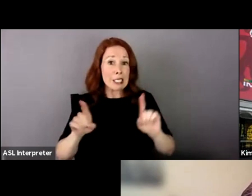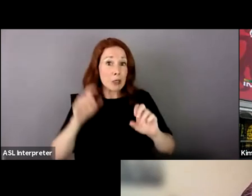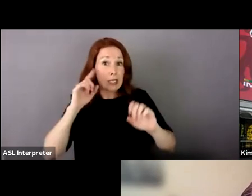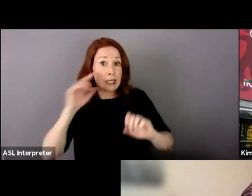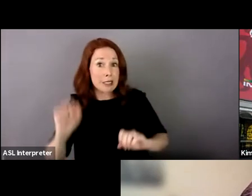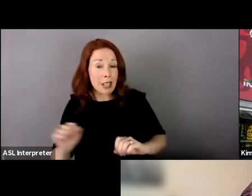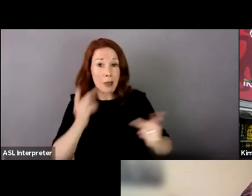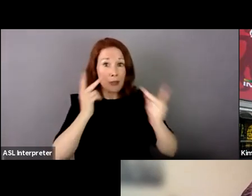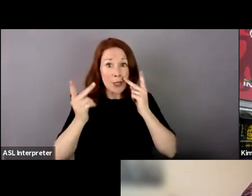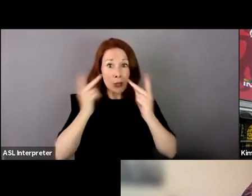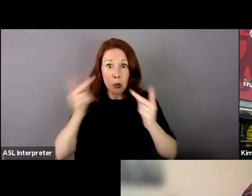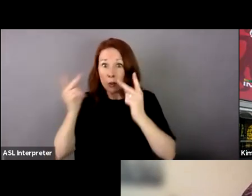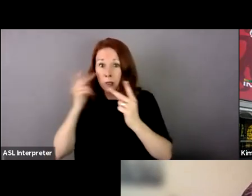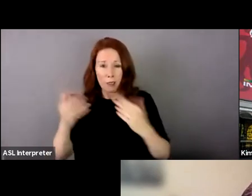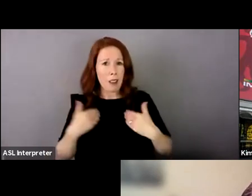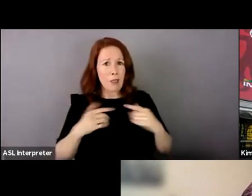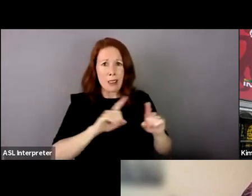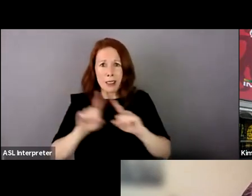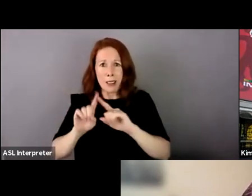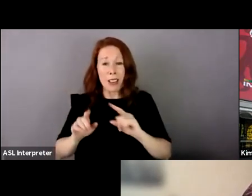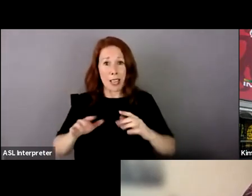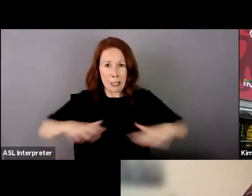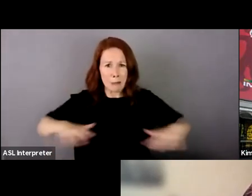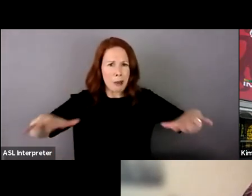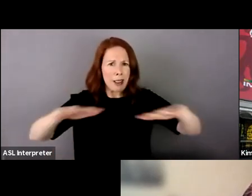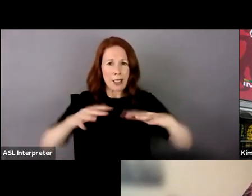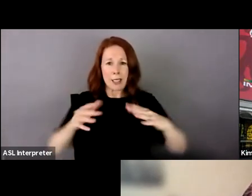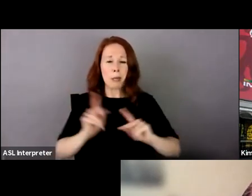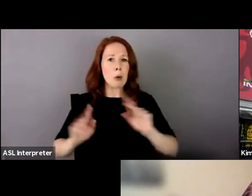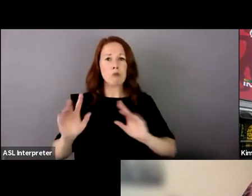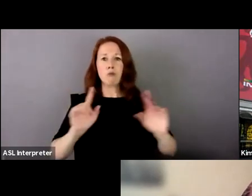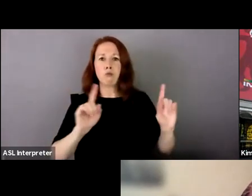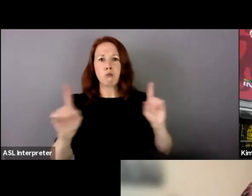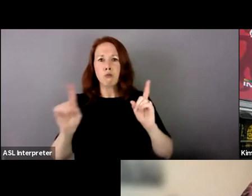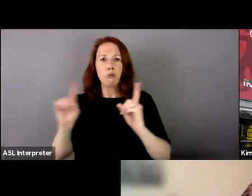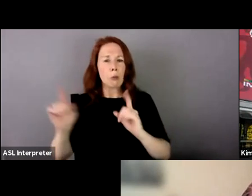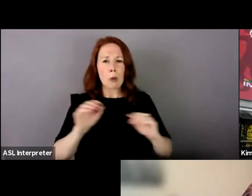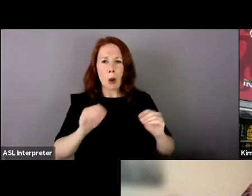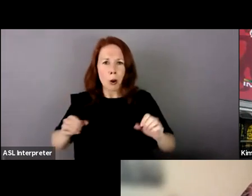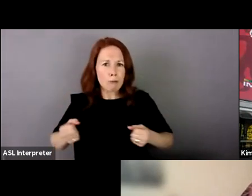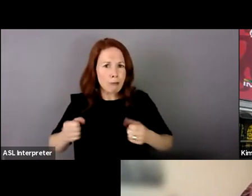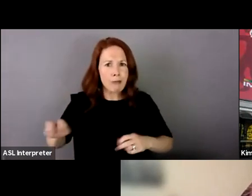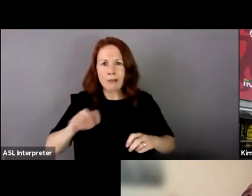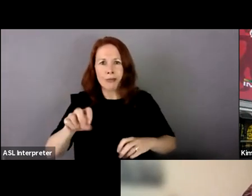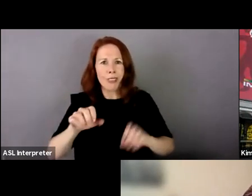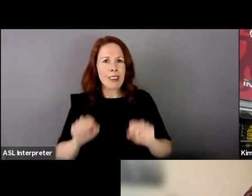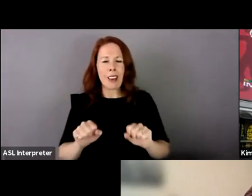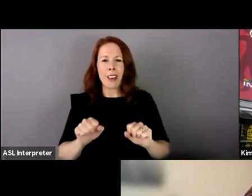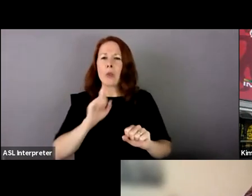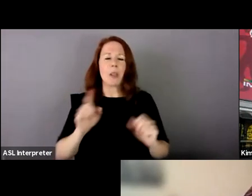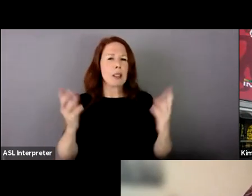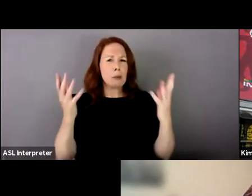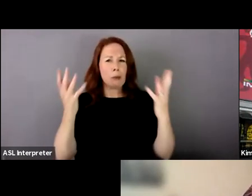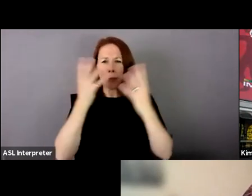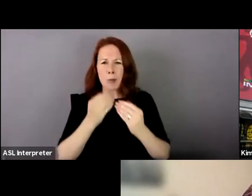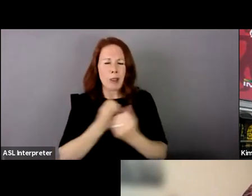visual options, so that, and room, so that people can maneuver through the exhibit. I love that you have that. That is what you're